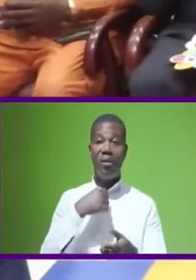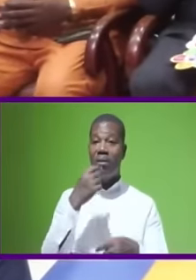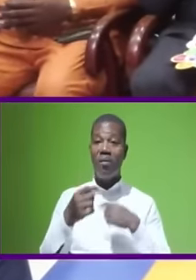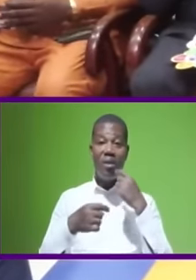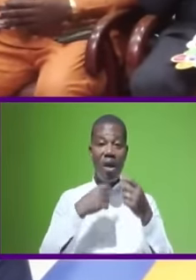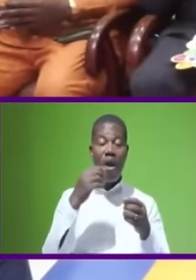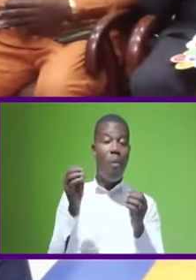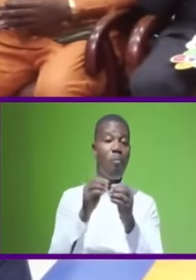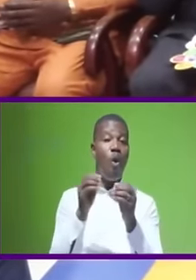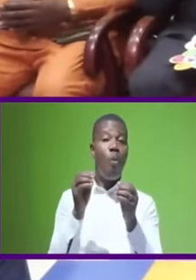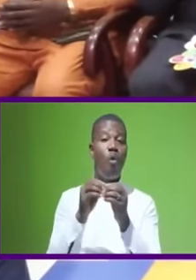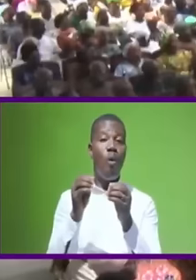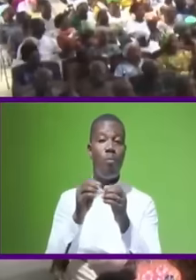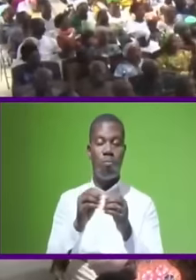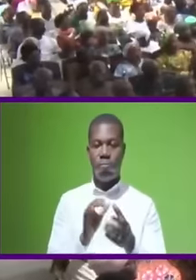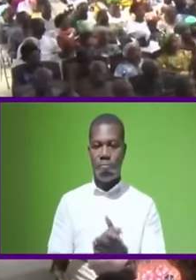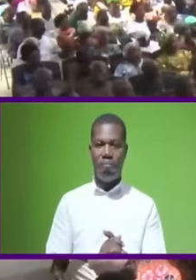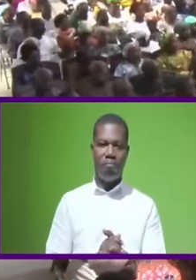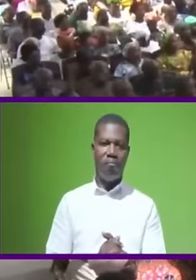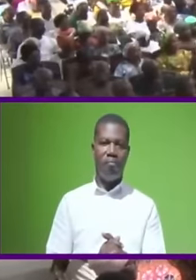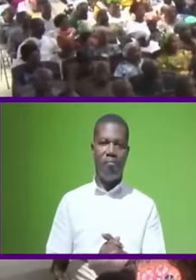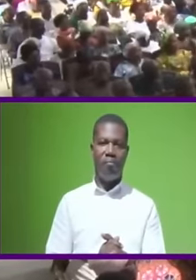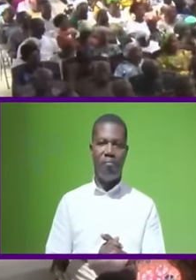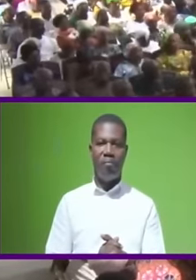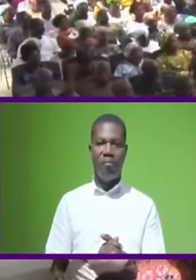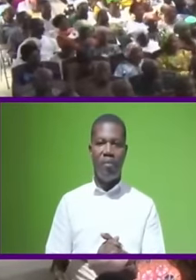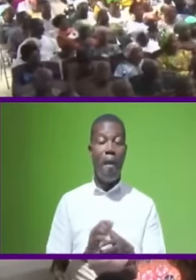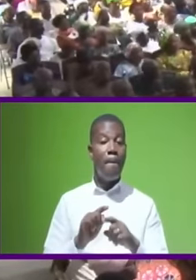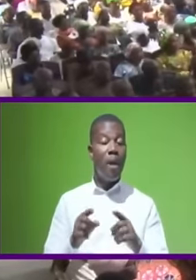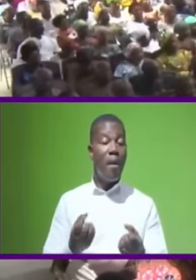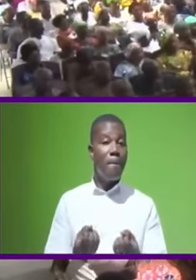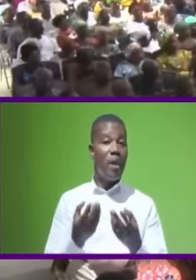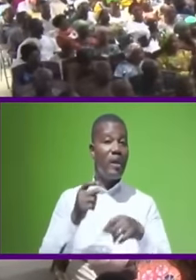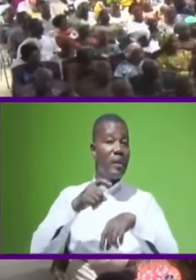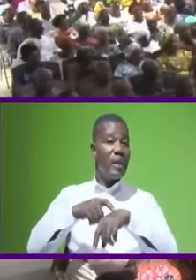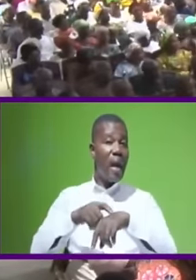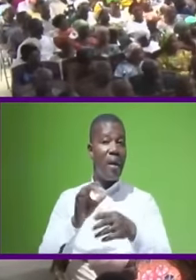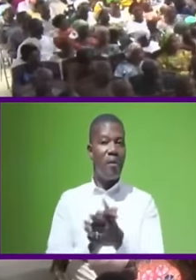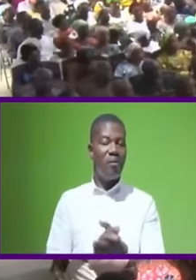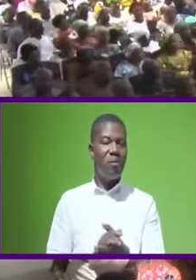explains why I talk lengthy. And so